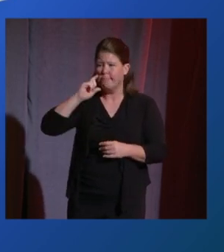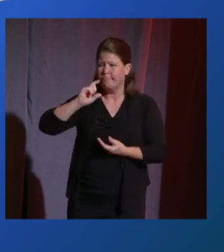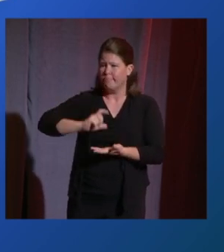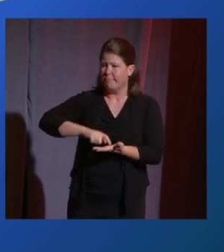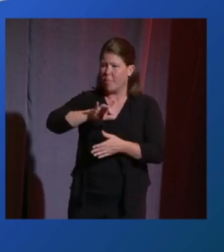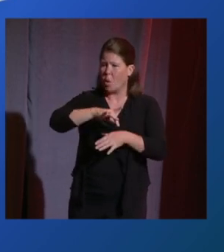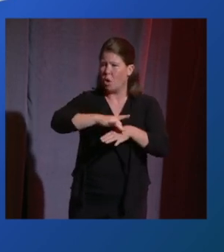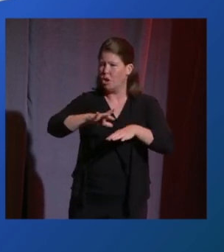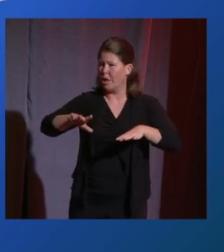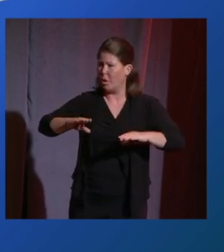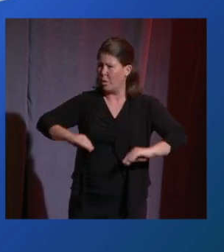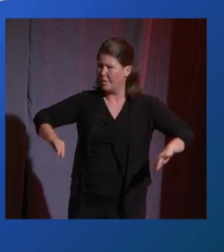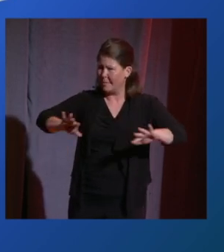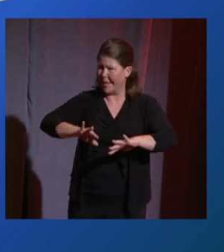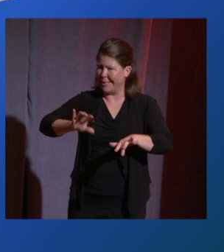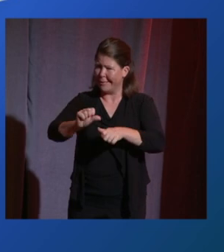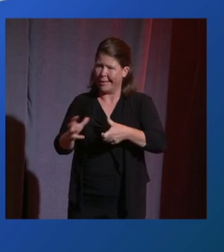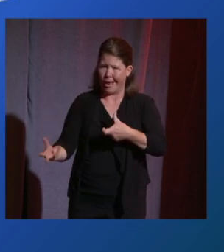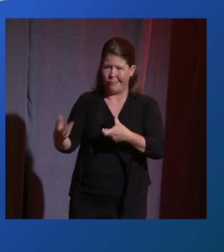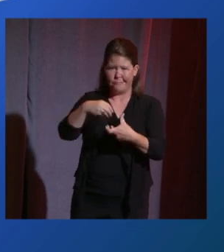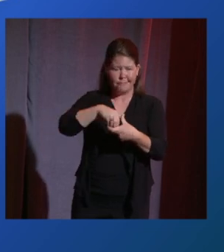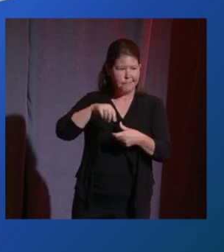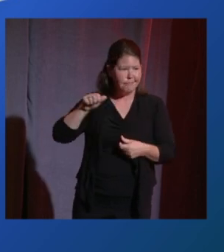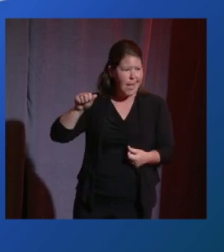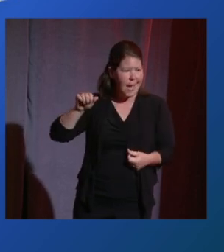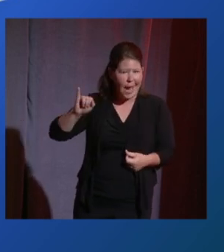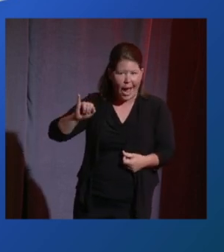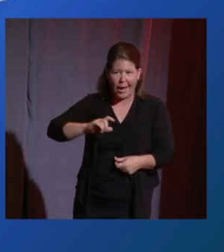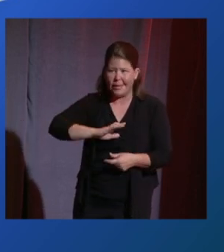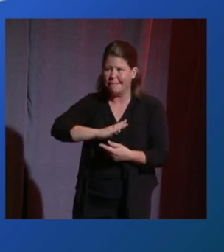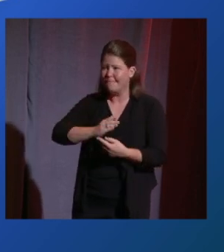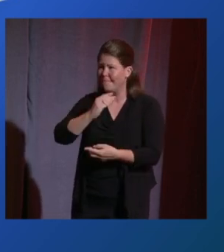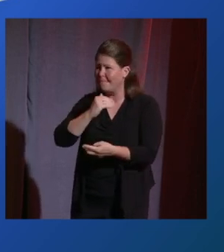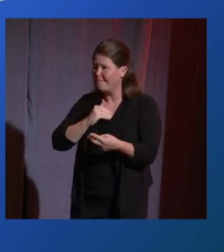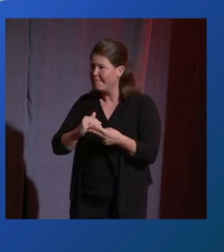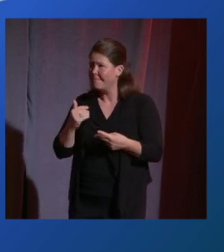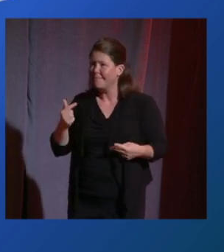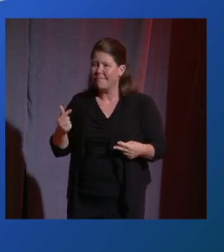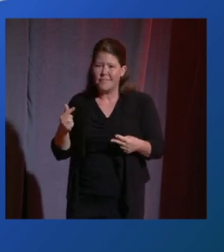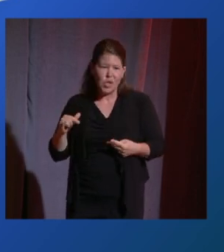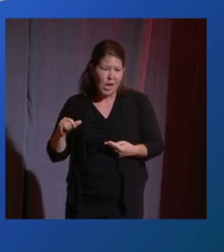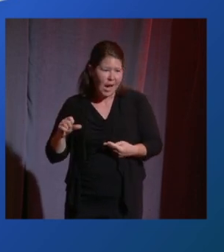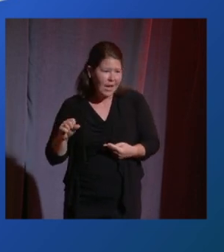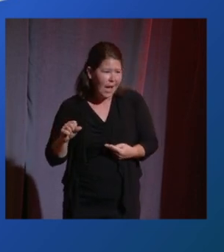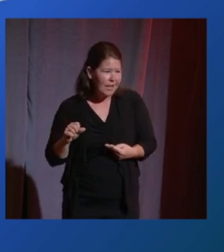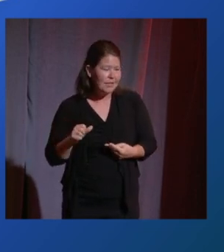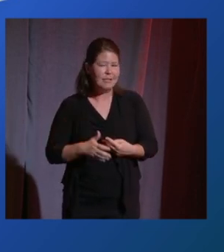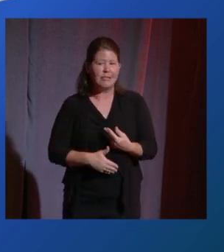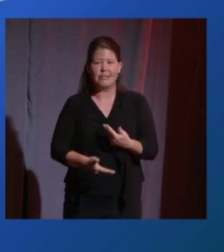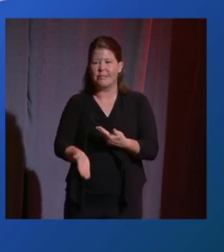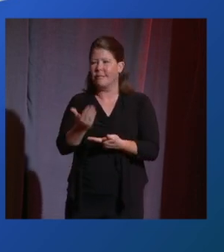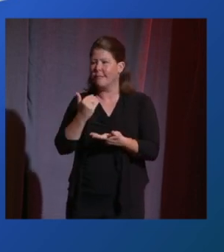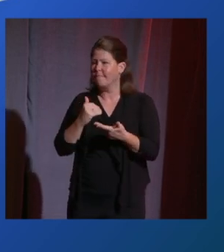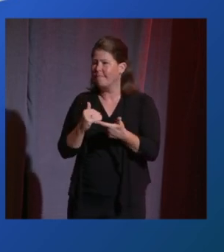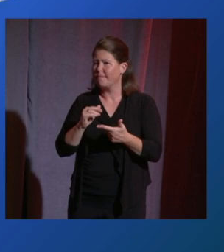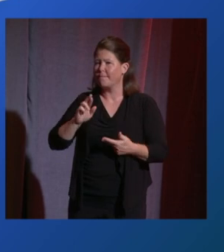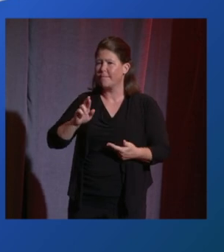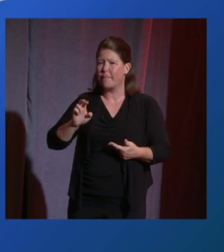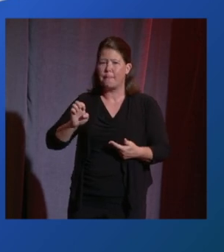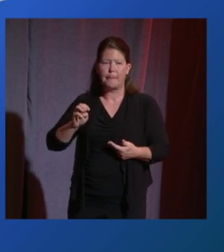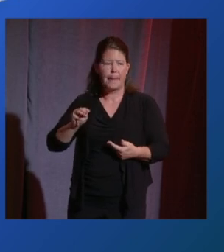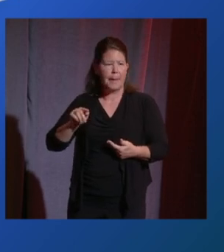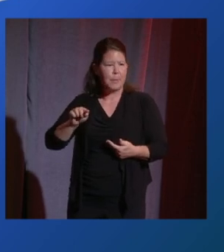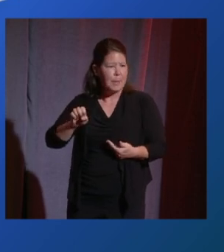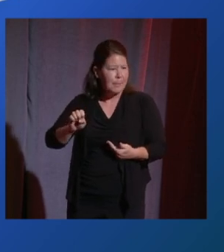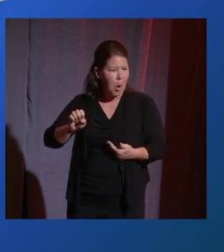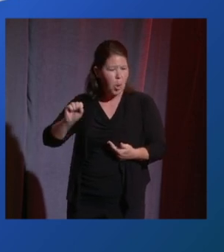intelligence it can entail um GIS strictly it can entail remote sensing and